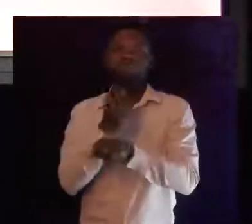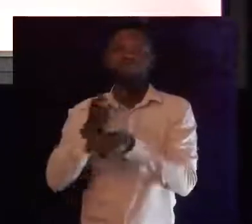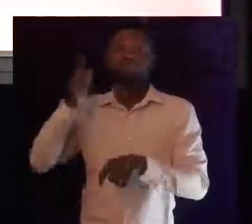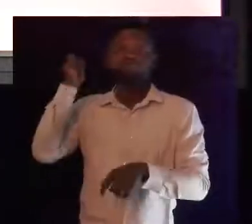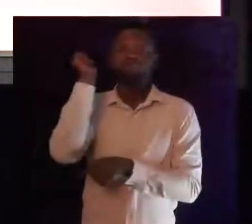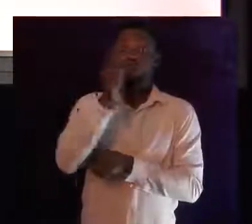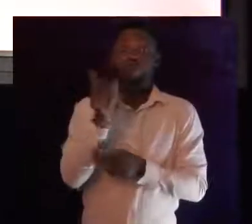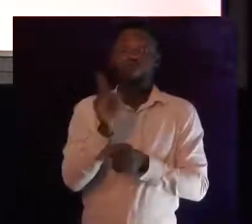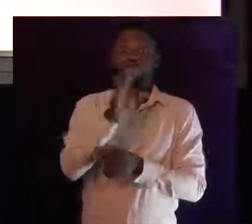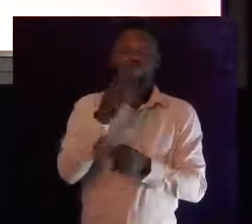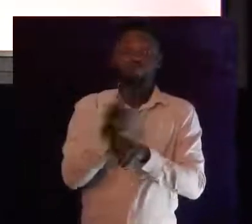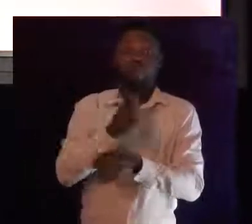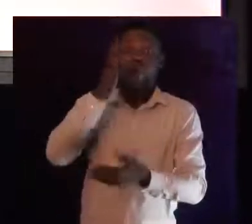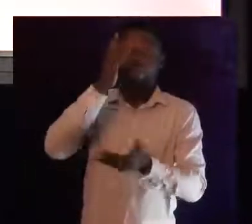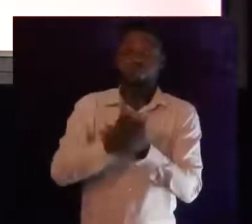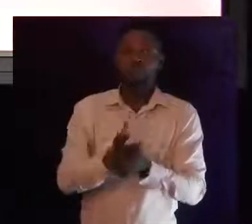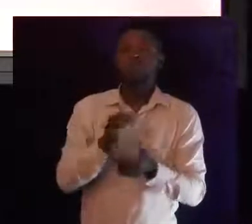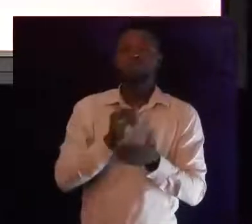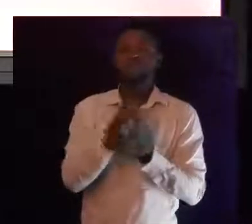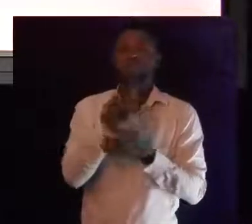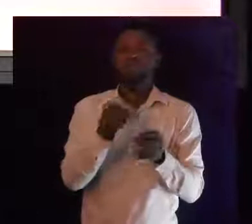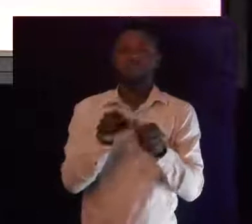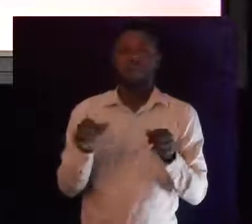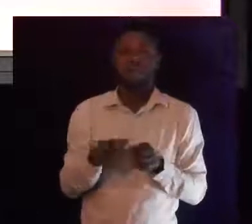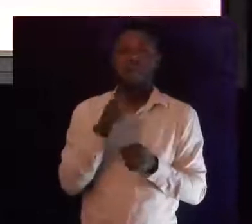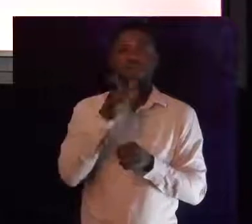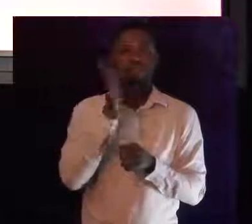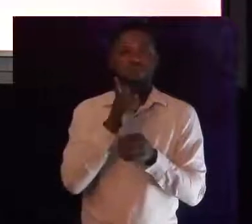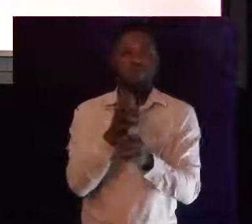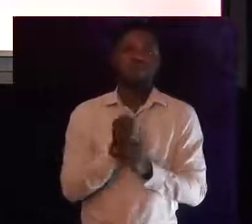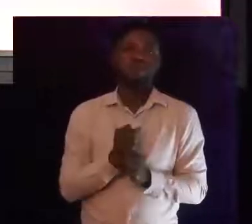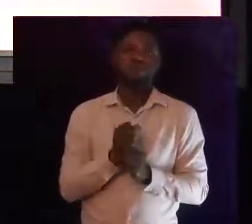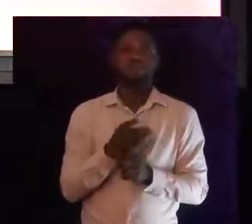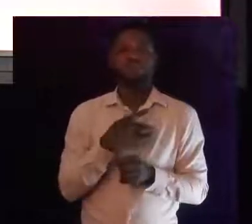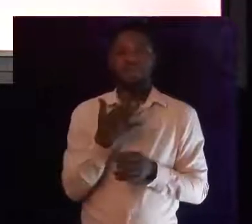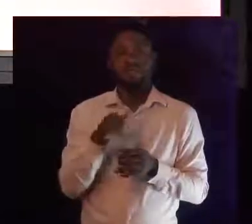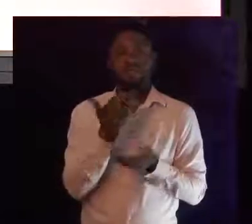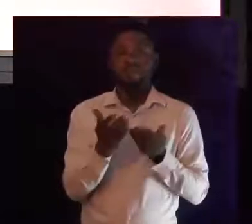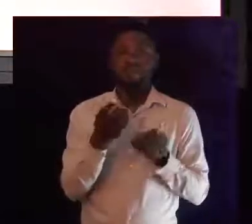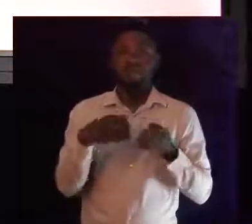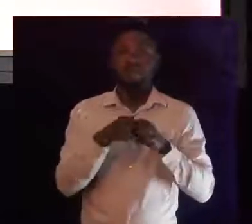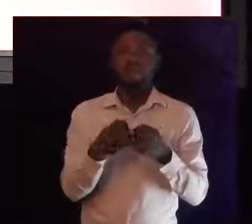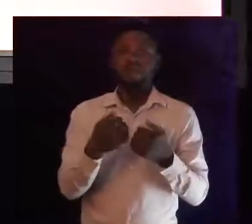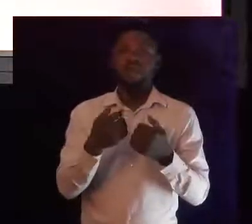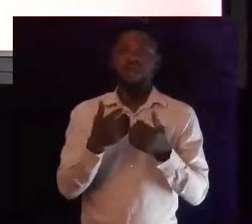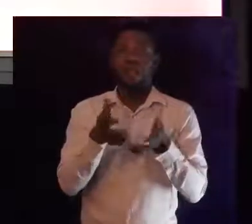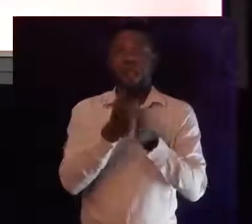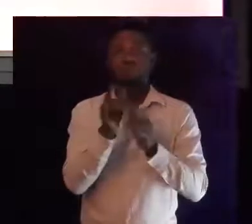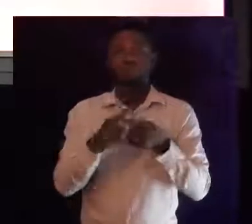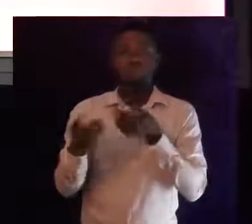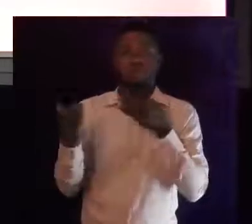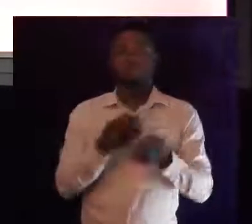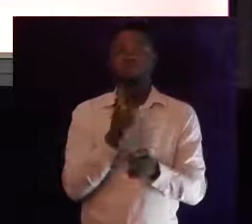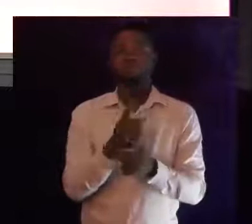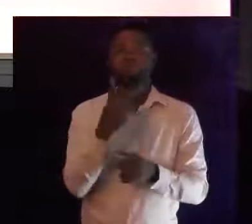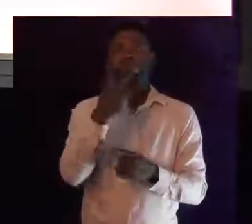stone wherever your stone reaches. That's the large area of land you will acquire. So, and they may even ask you to bring 2 bags